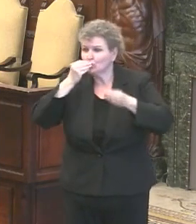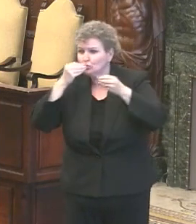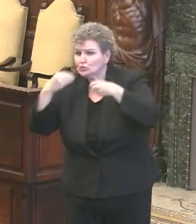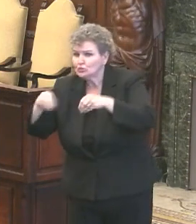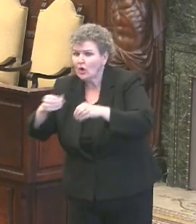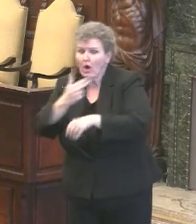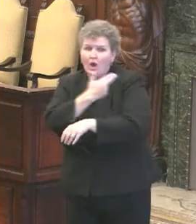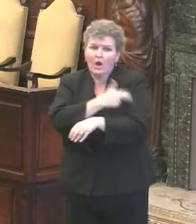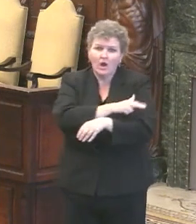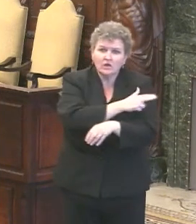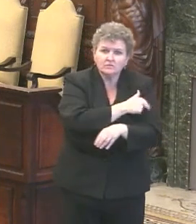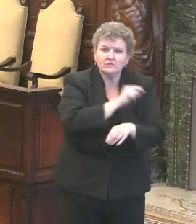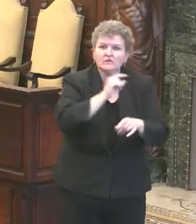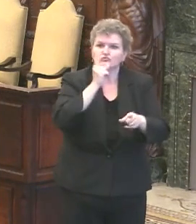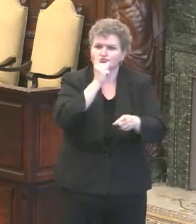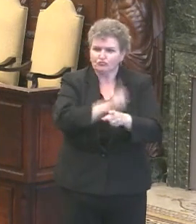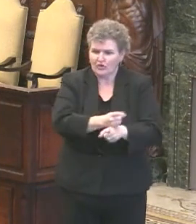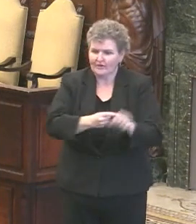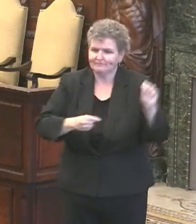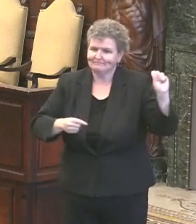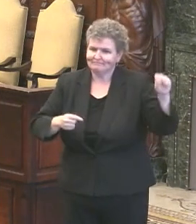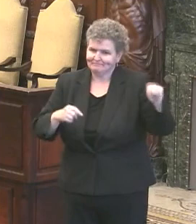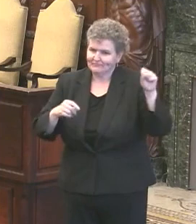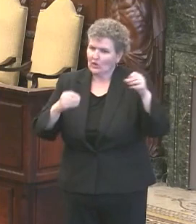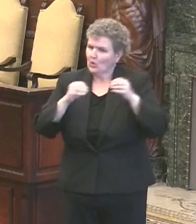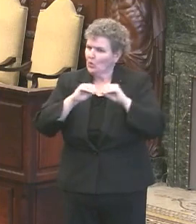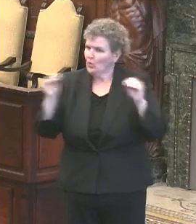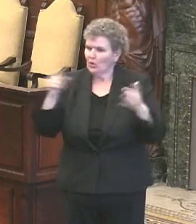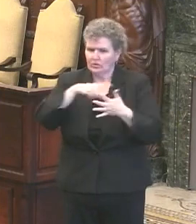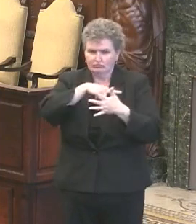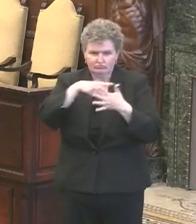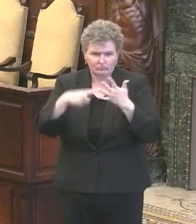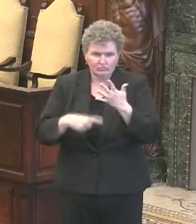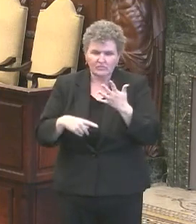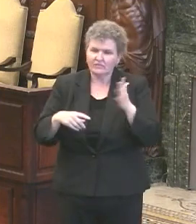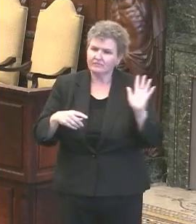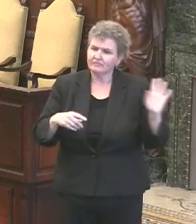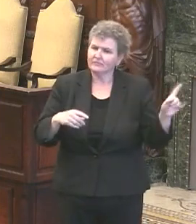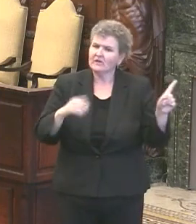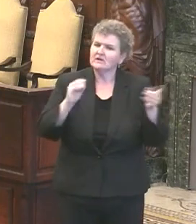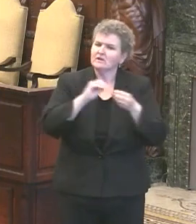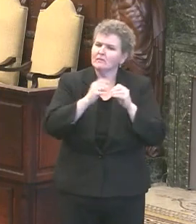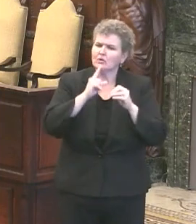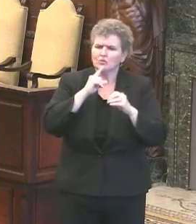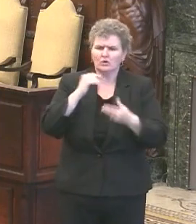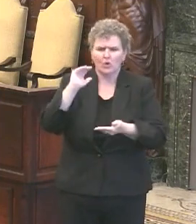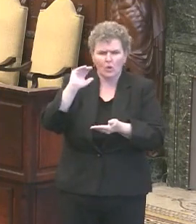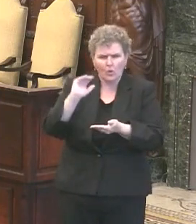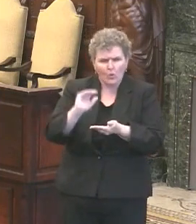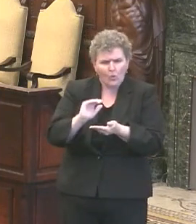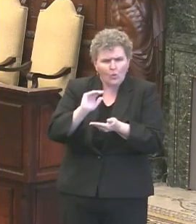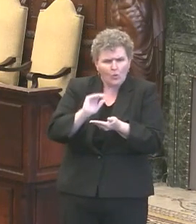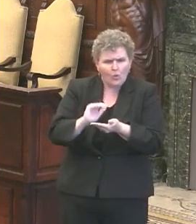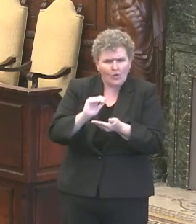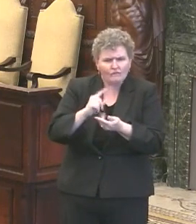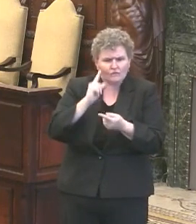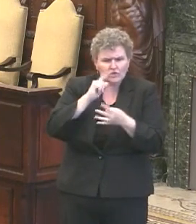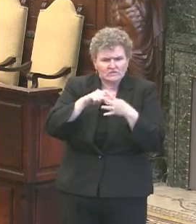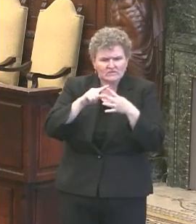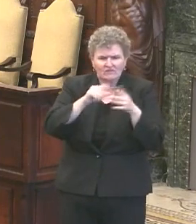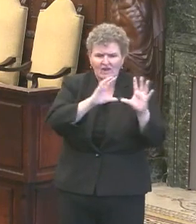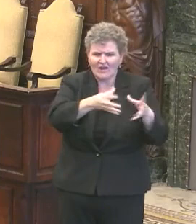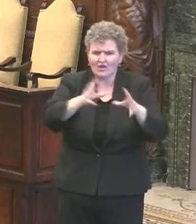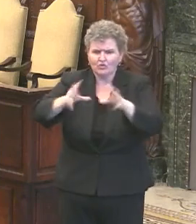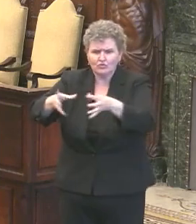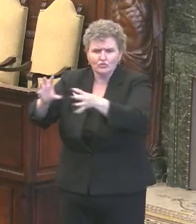workers? Correct. No increase there. Right. Now, the numbers are fairly small for each of those categories. And so, you know, small changes